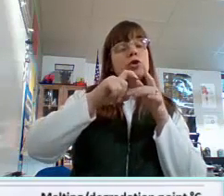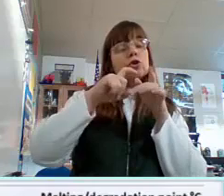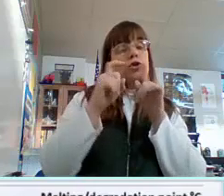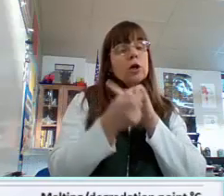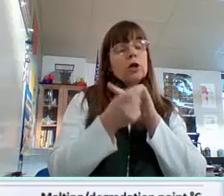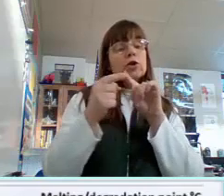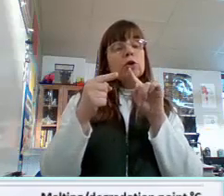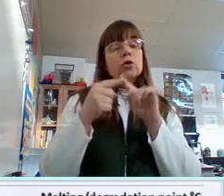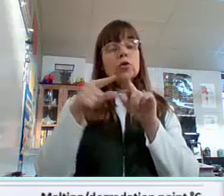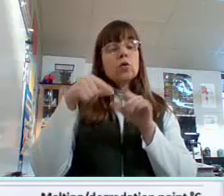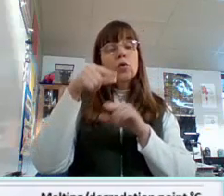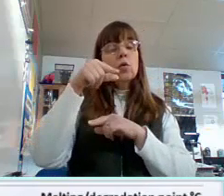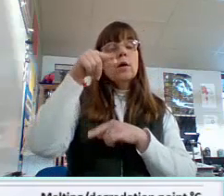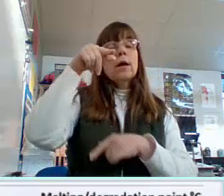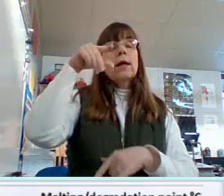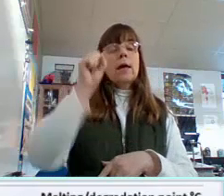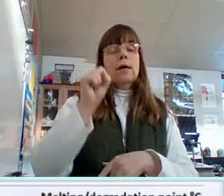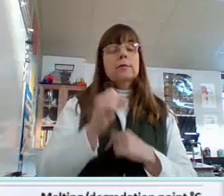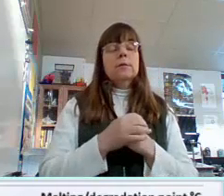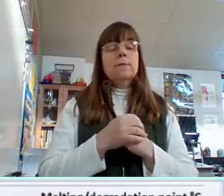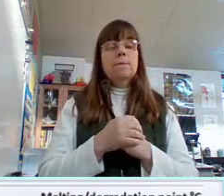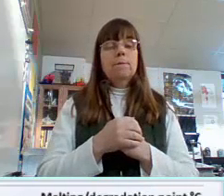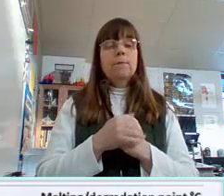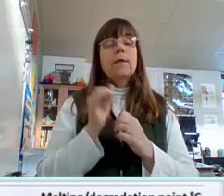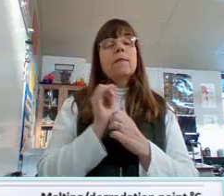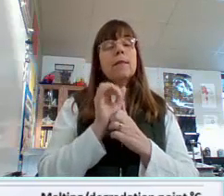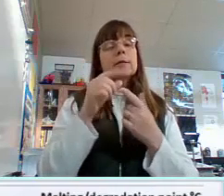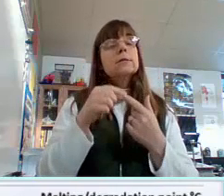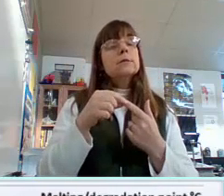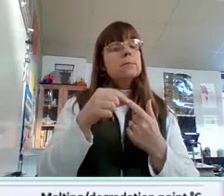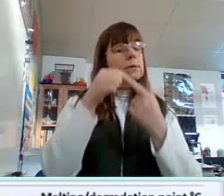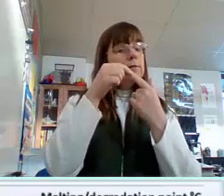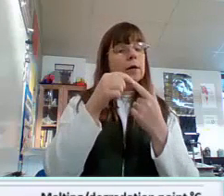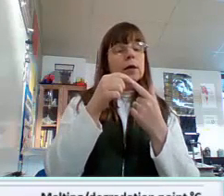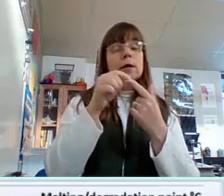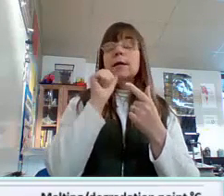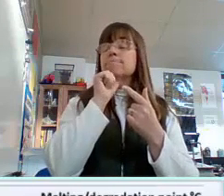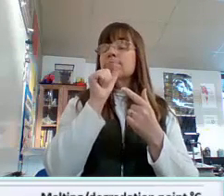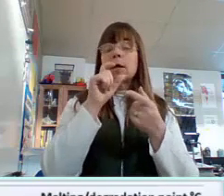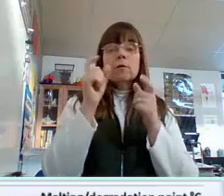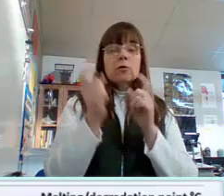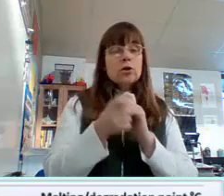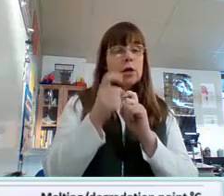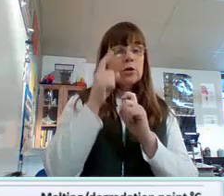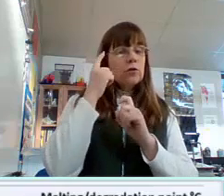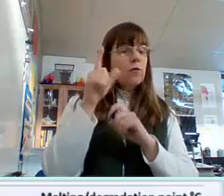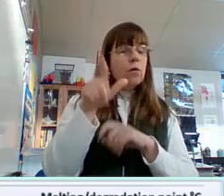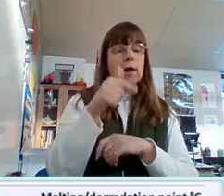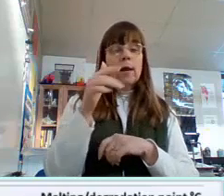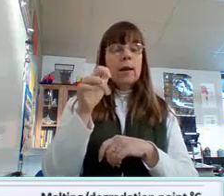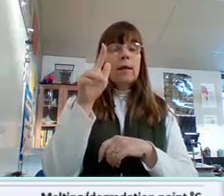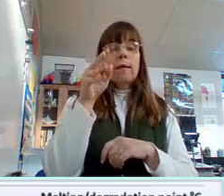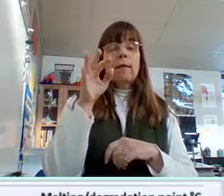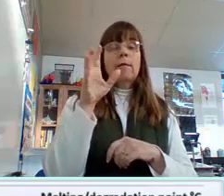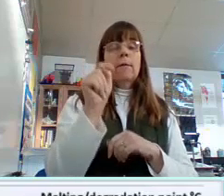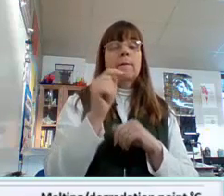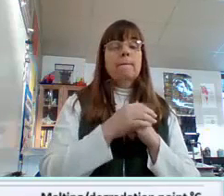gas. And these are specific for certain elements found on the periodic table. And